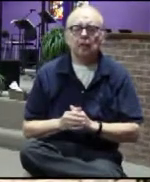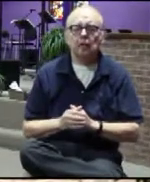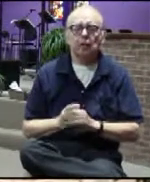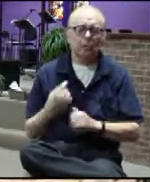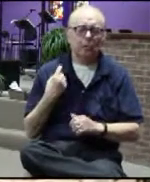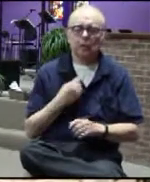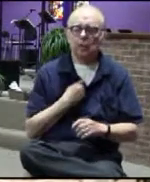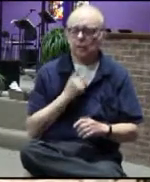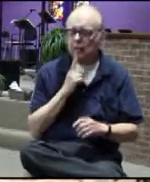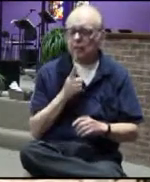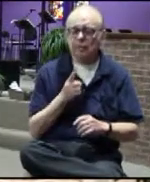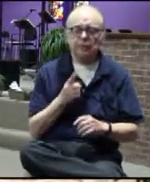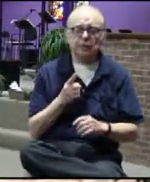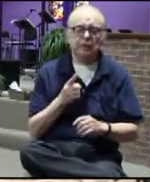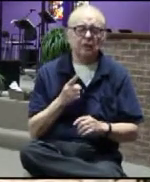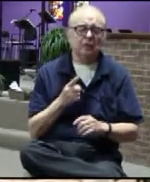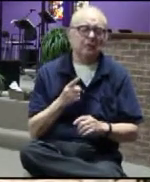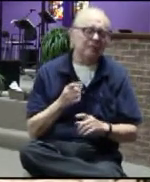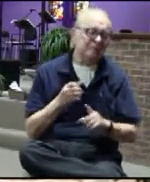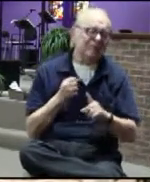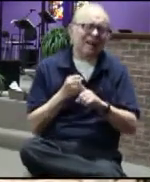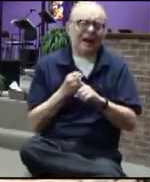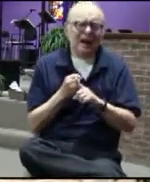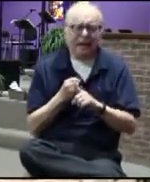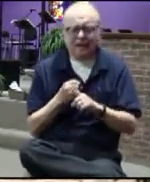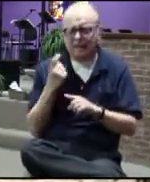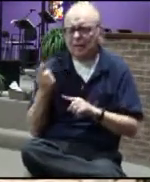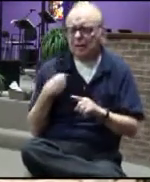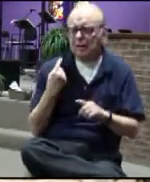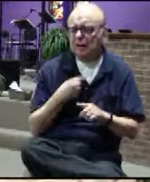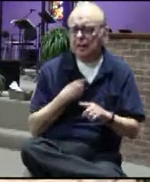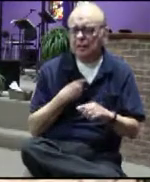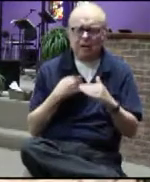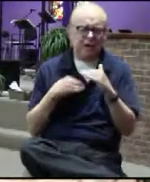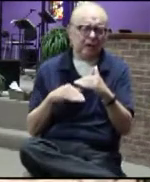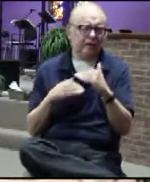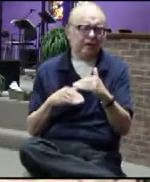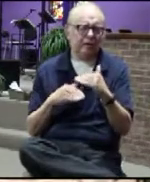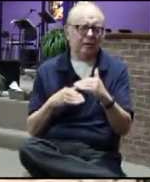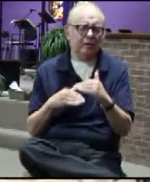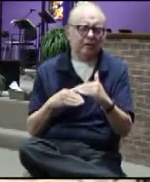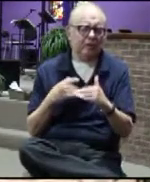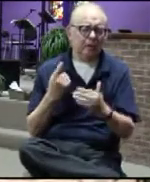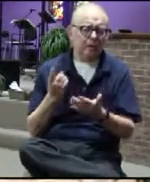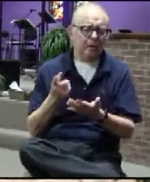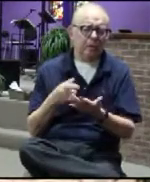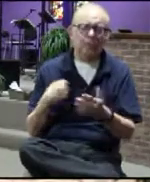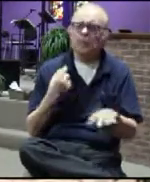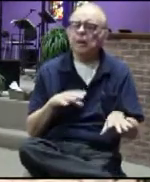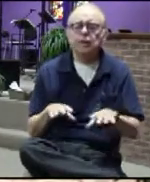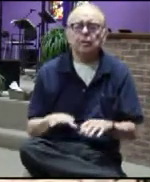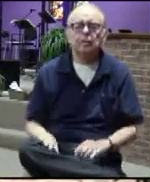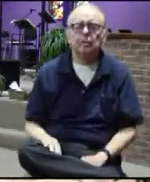We are so hung up, thinking that we are limited in what we can do.